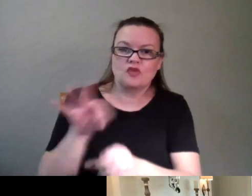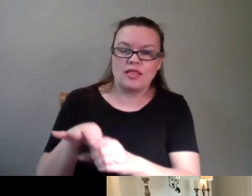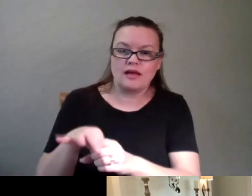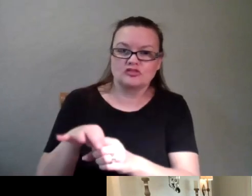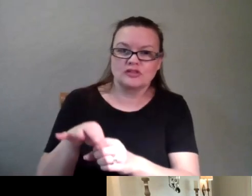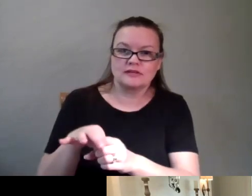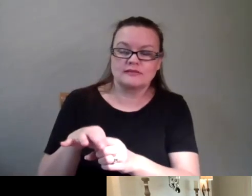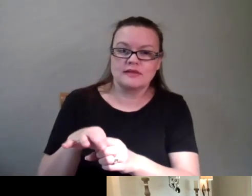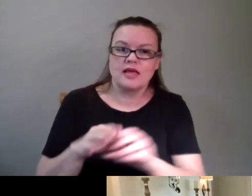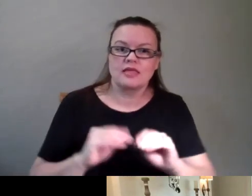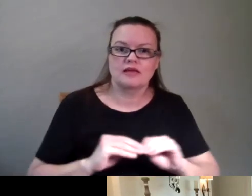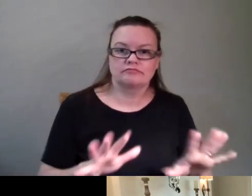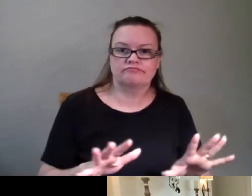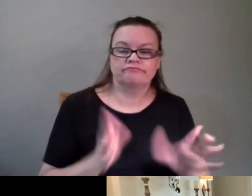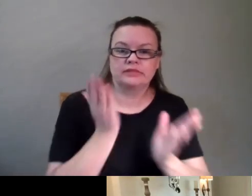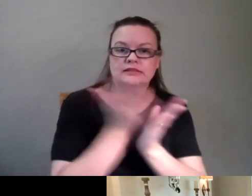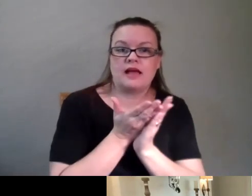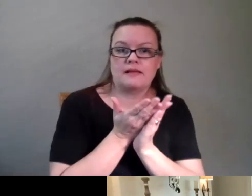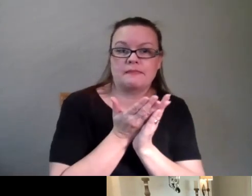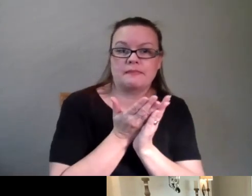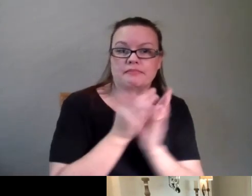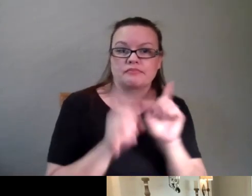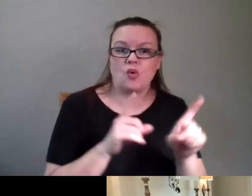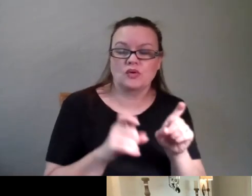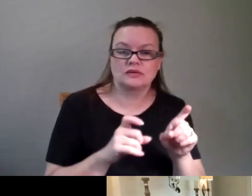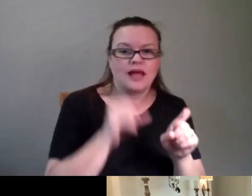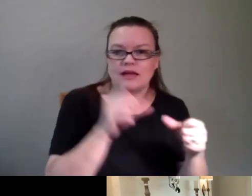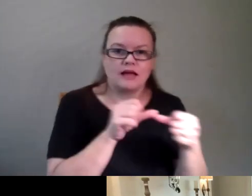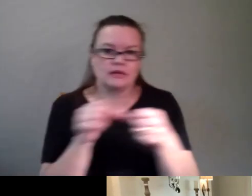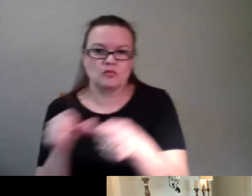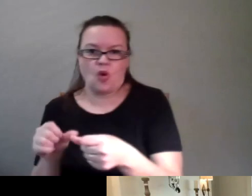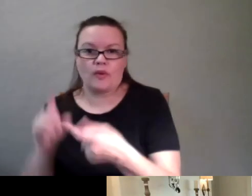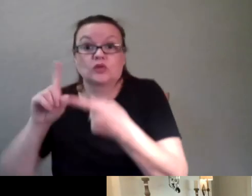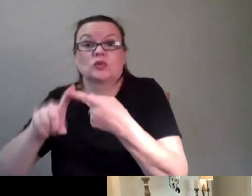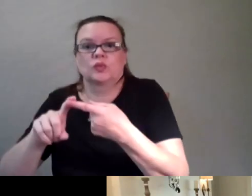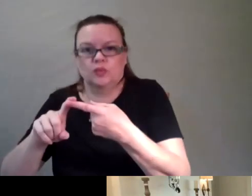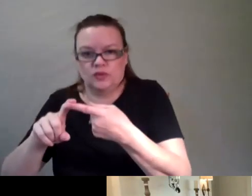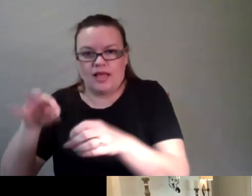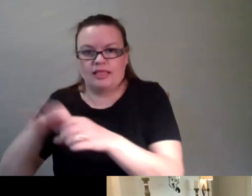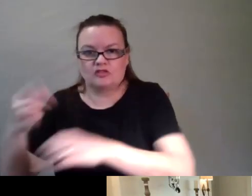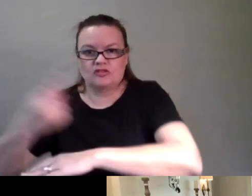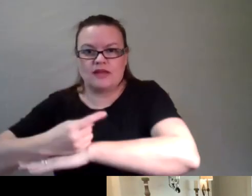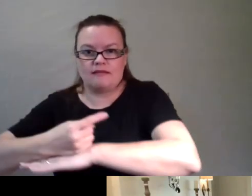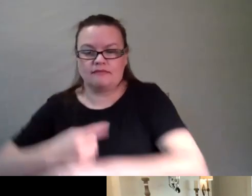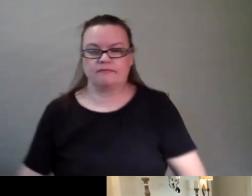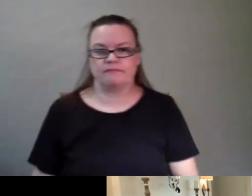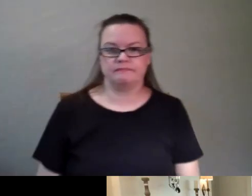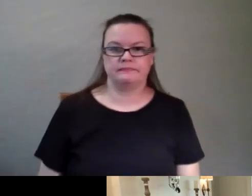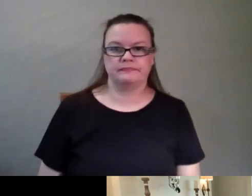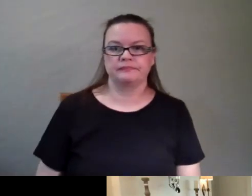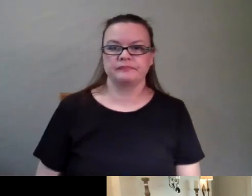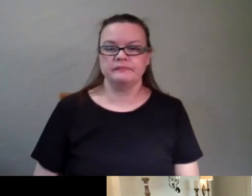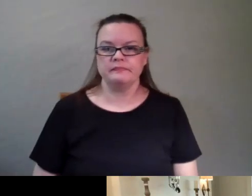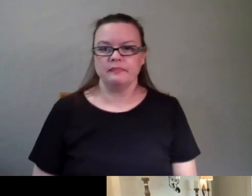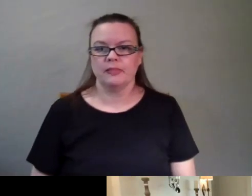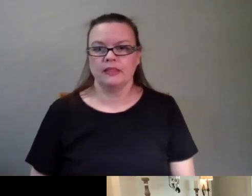before the election when they didn't. And so I think we've had to take a hit. But the bottom line is most of